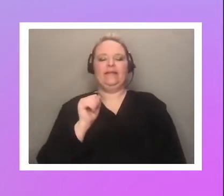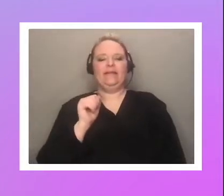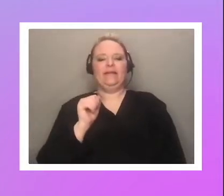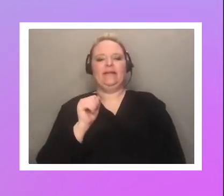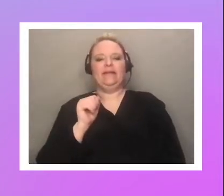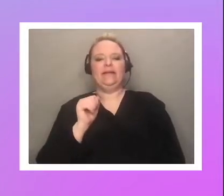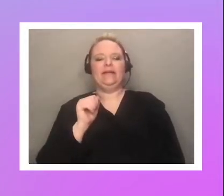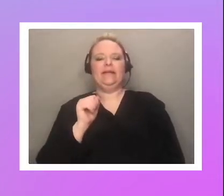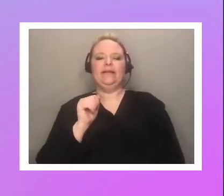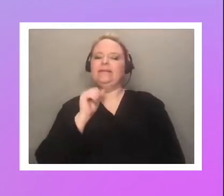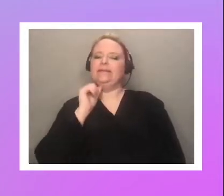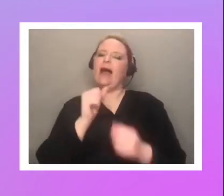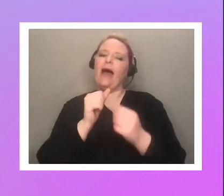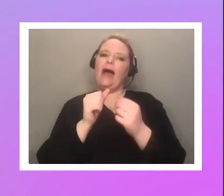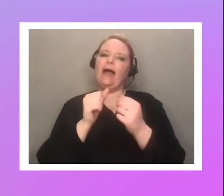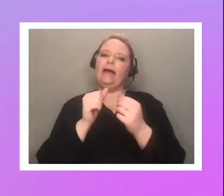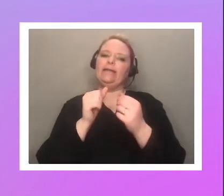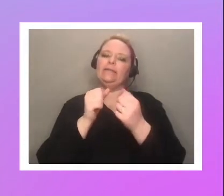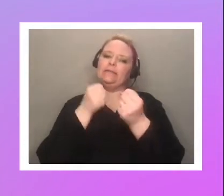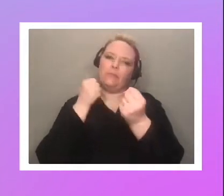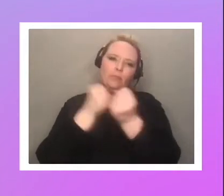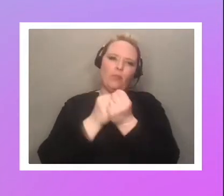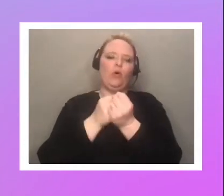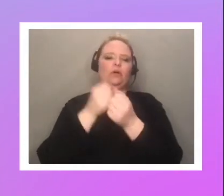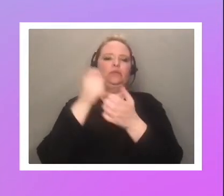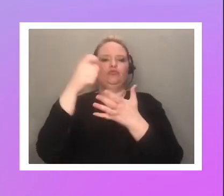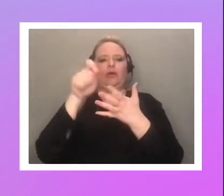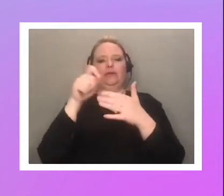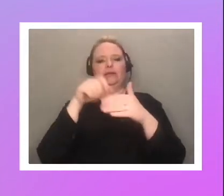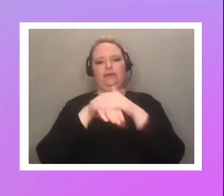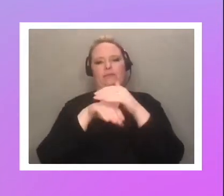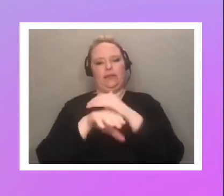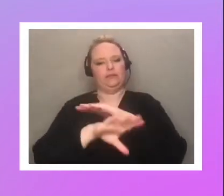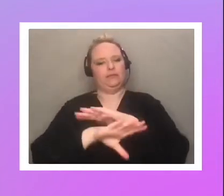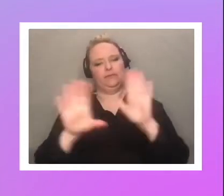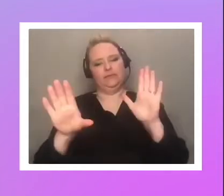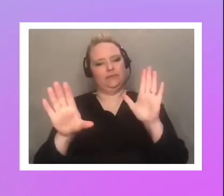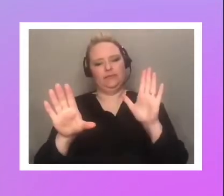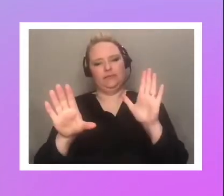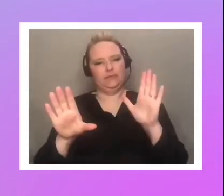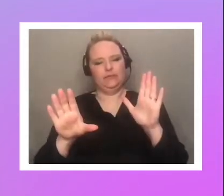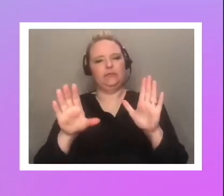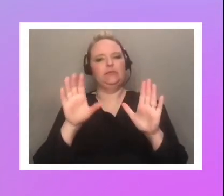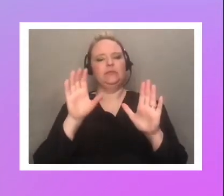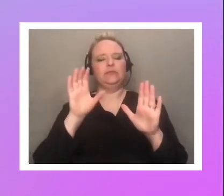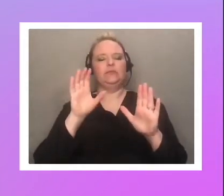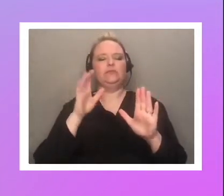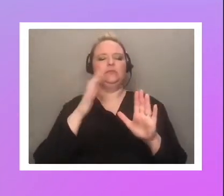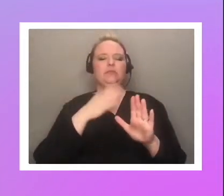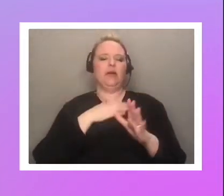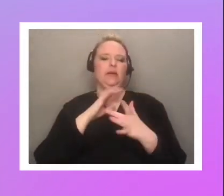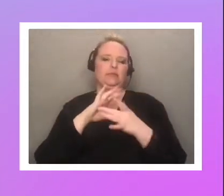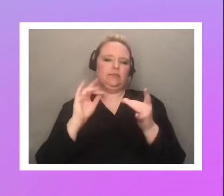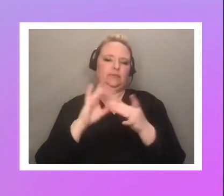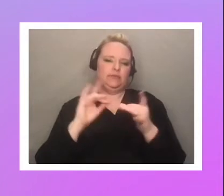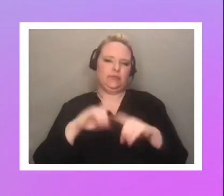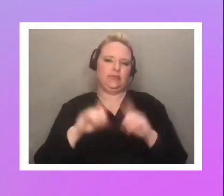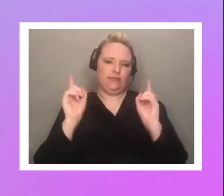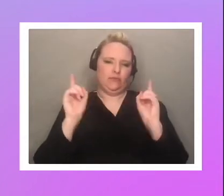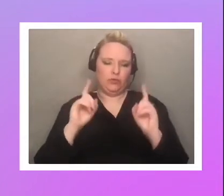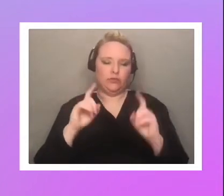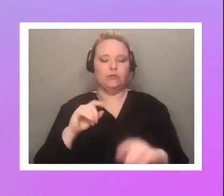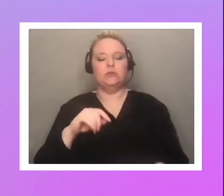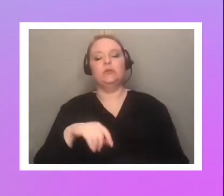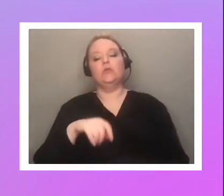a fan of checklist accessibility at all. And this is not what I'm suggesting. But I read